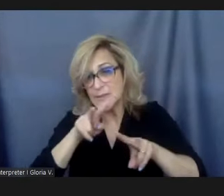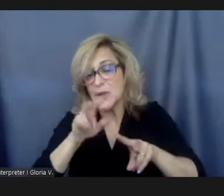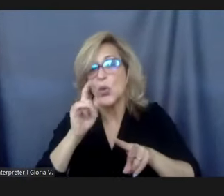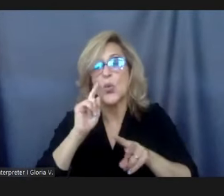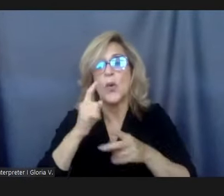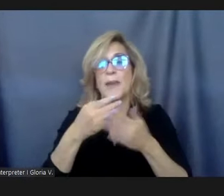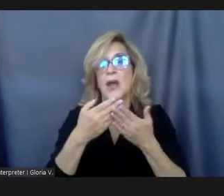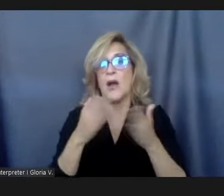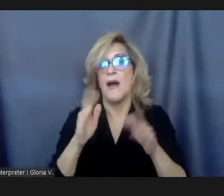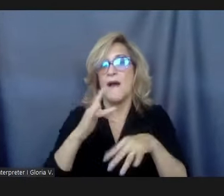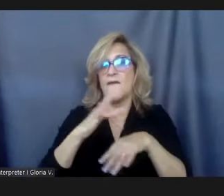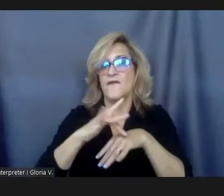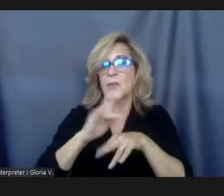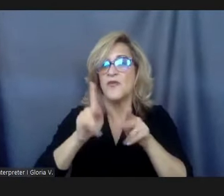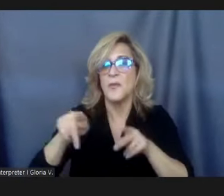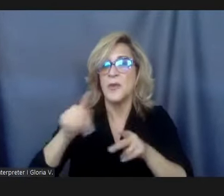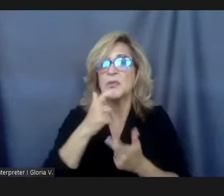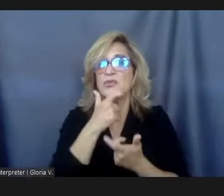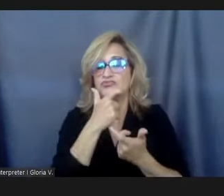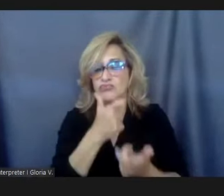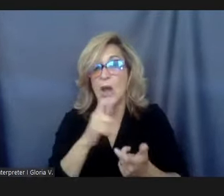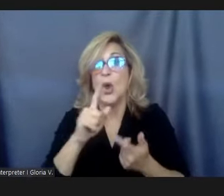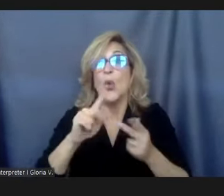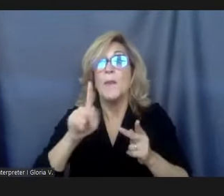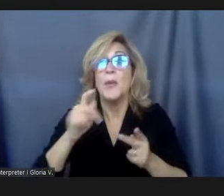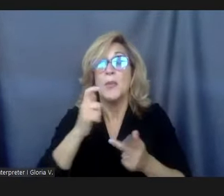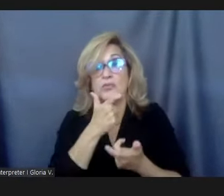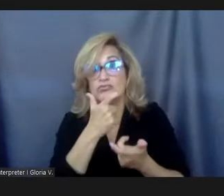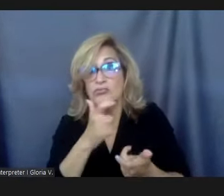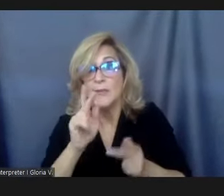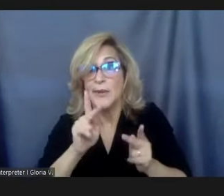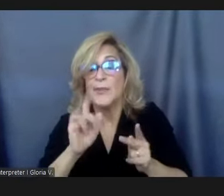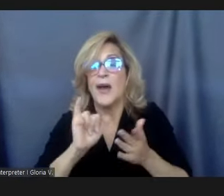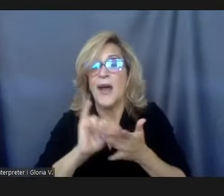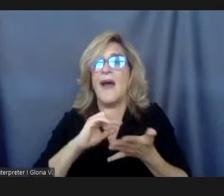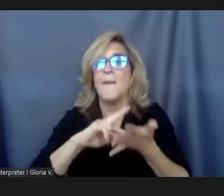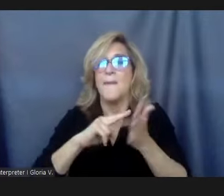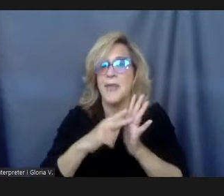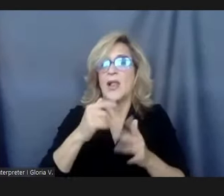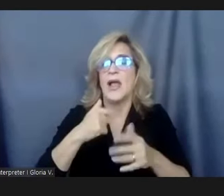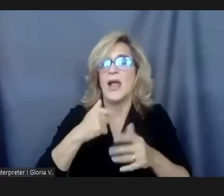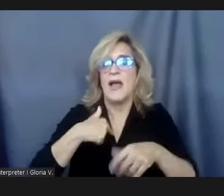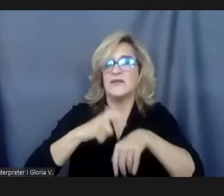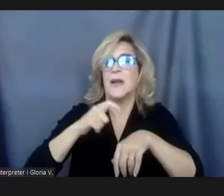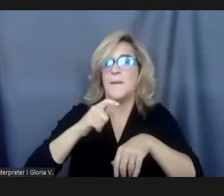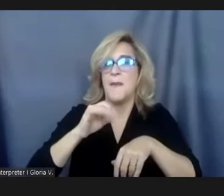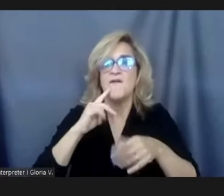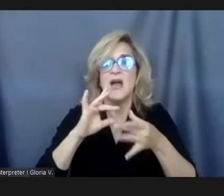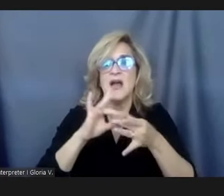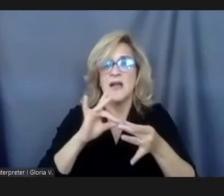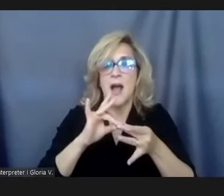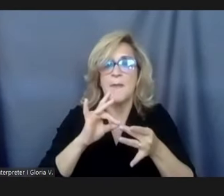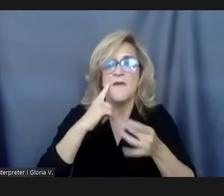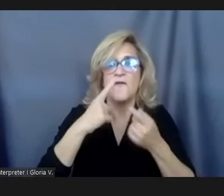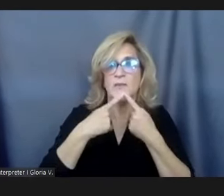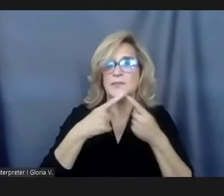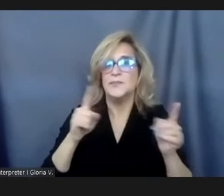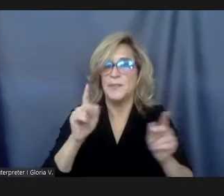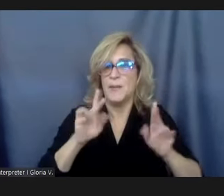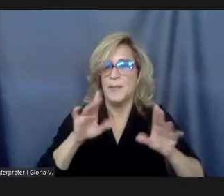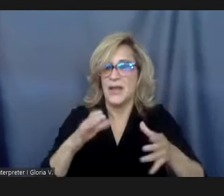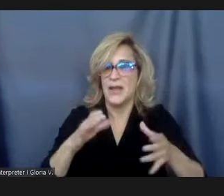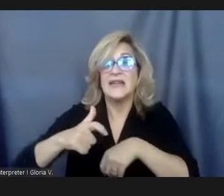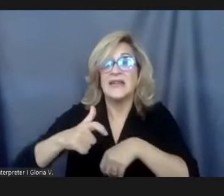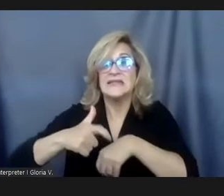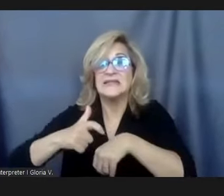Once the document is made available for public comment, there will be a public review period and a new comment period. That period will also include